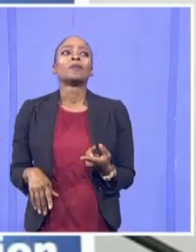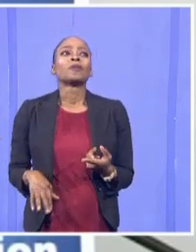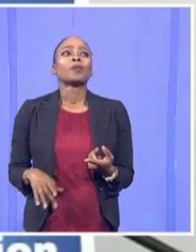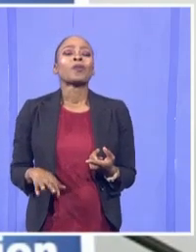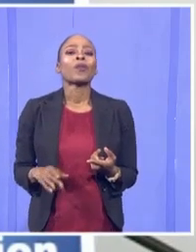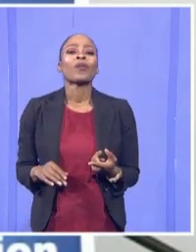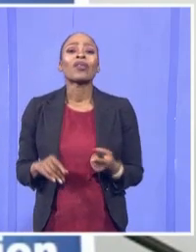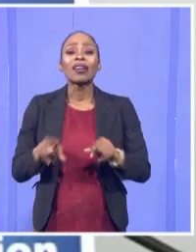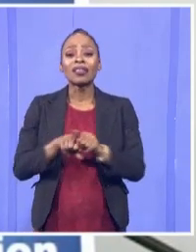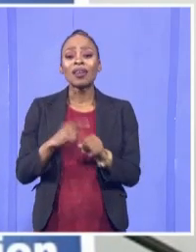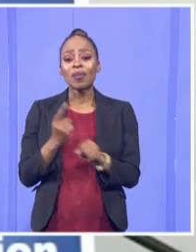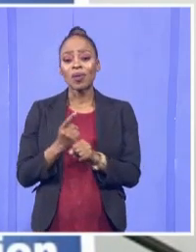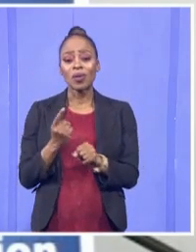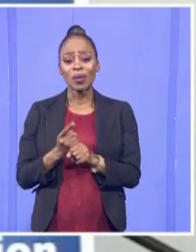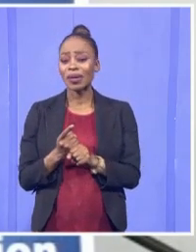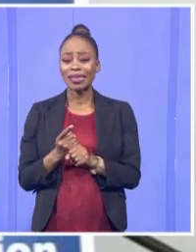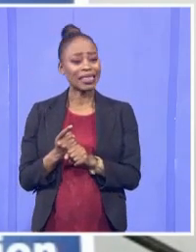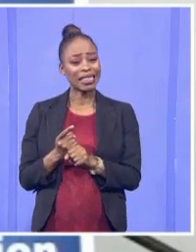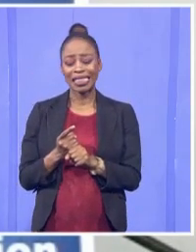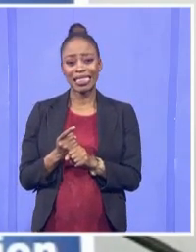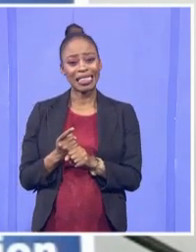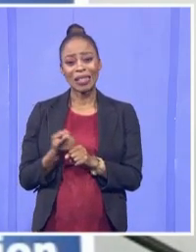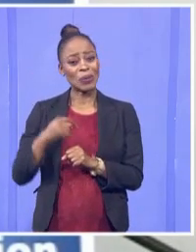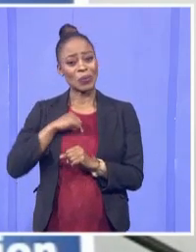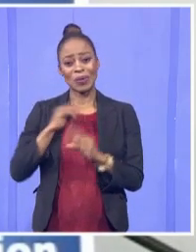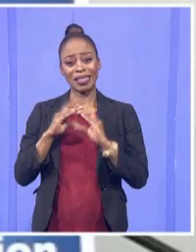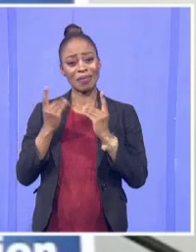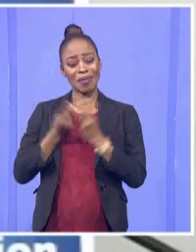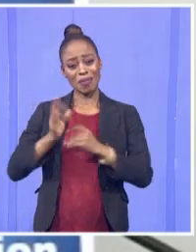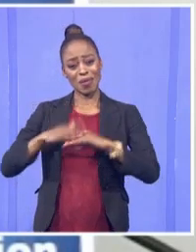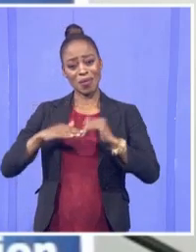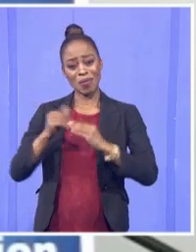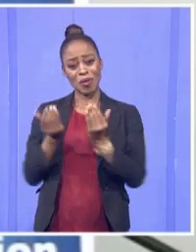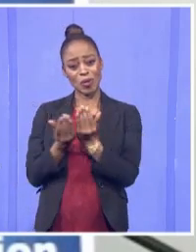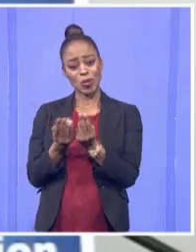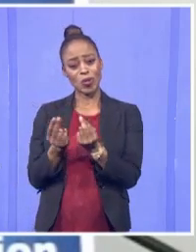and we have not moved well as a department to build new schools.